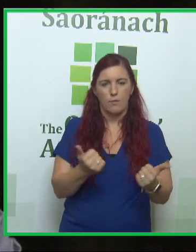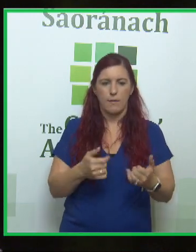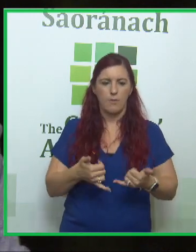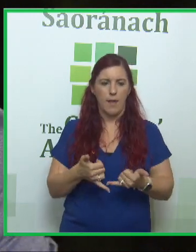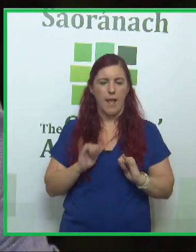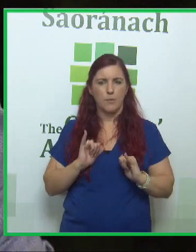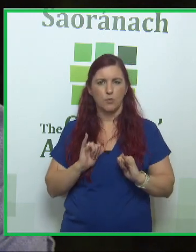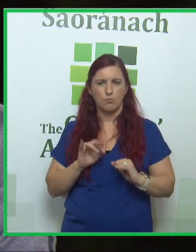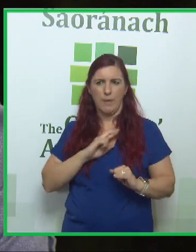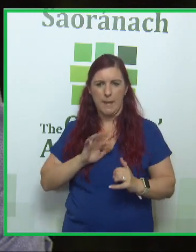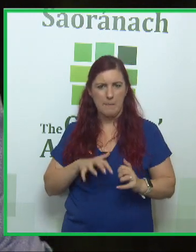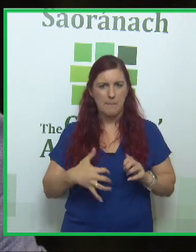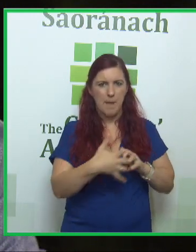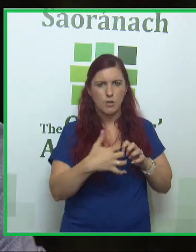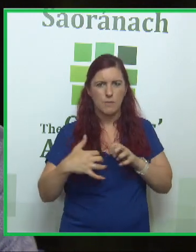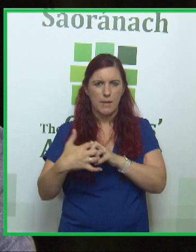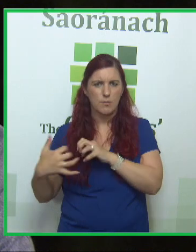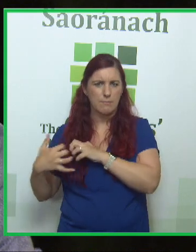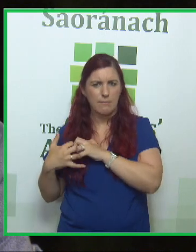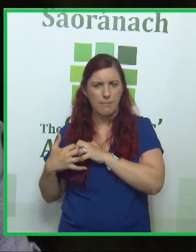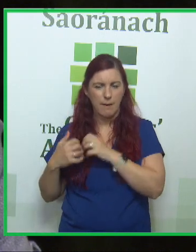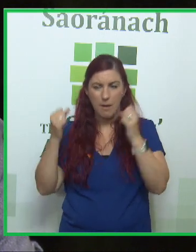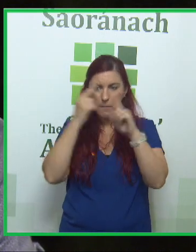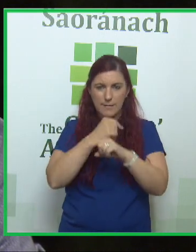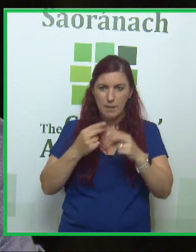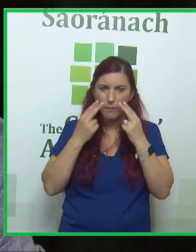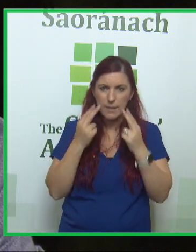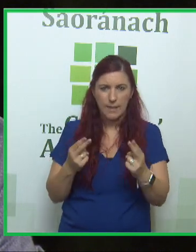the complexity of responses available through drug and alcohol services.